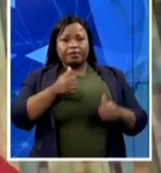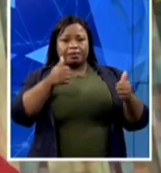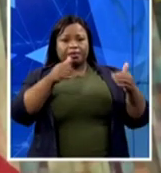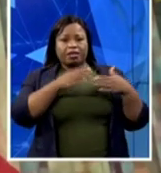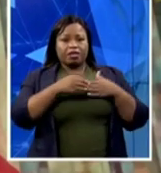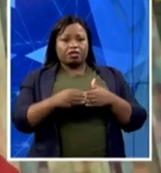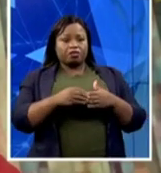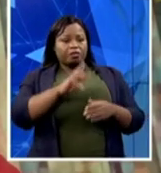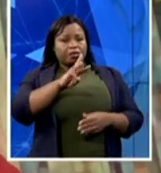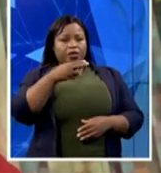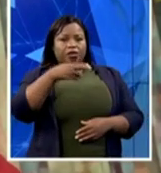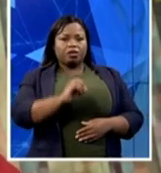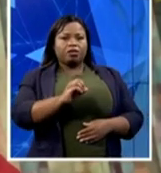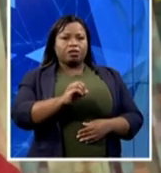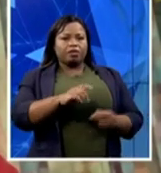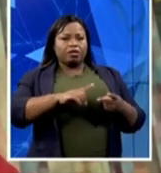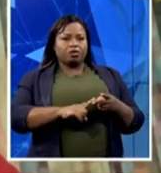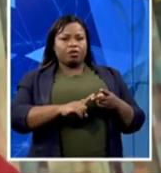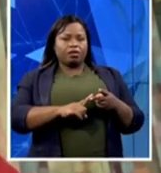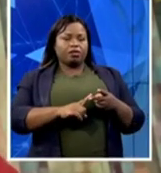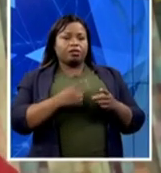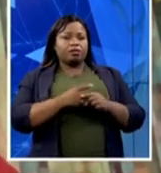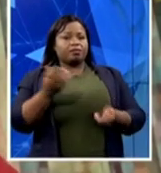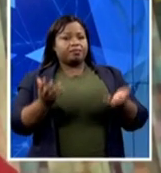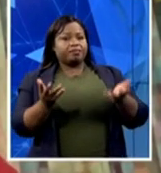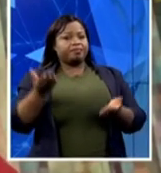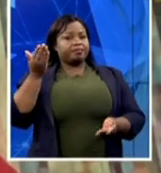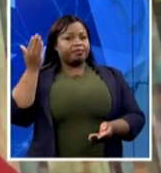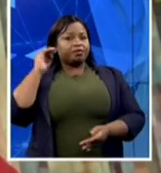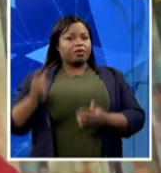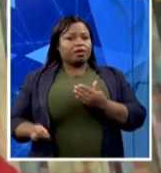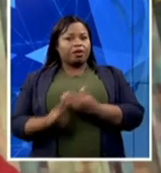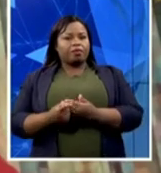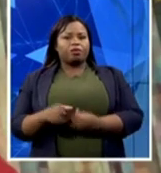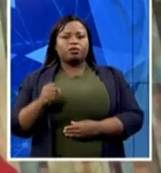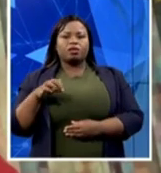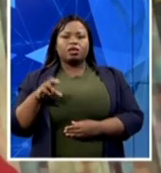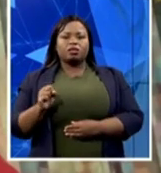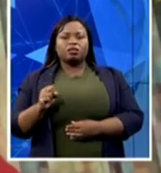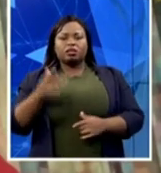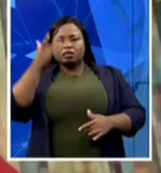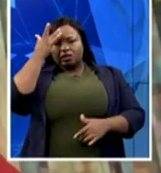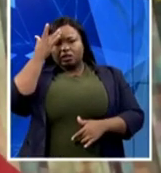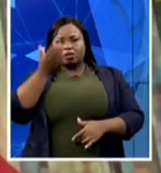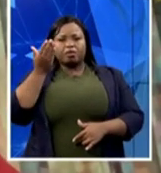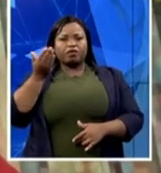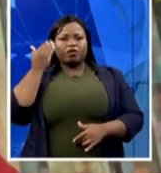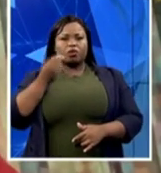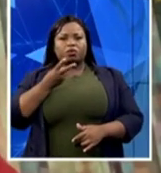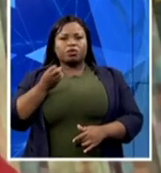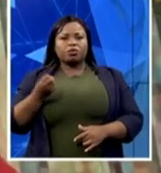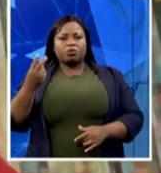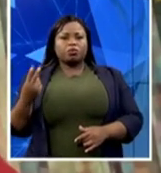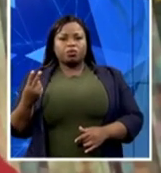what happened with the SARS epidemic in 2002, it's incredible. They have learned from the